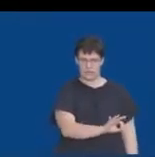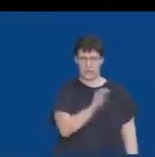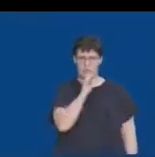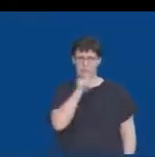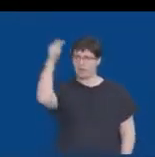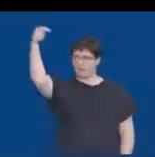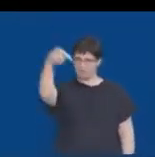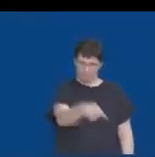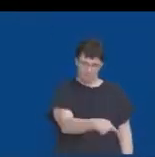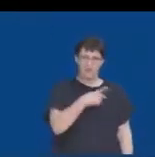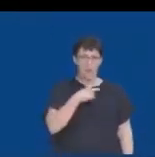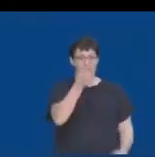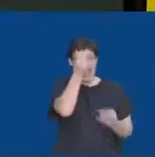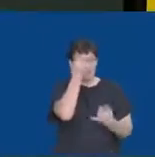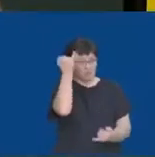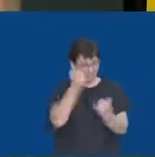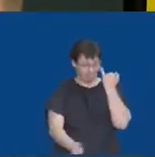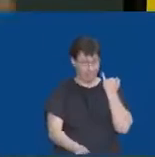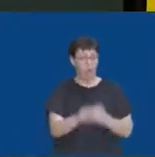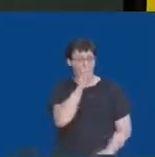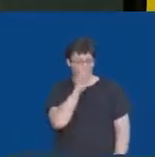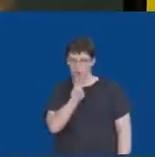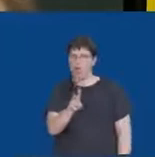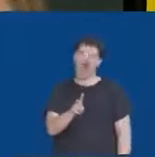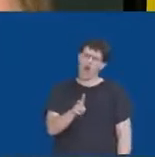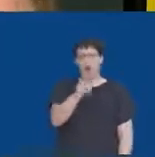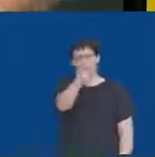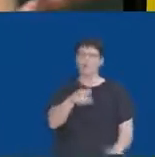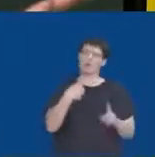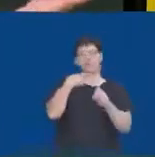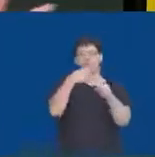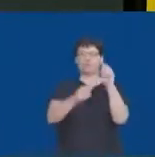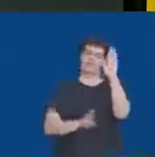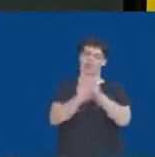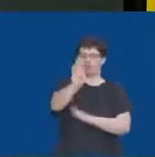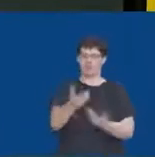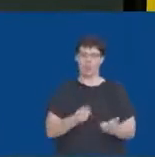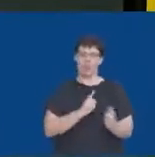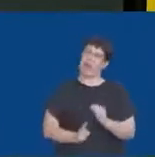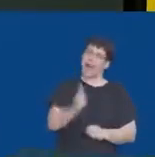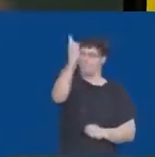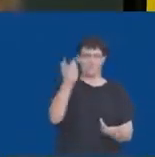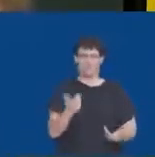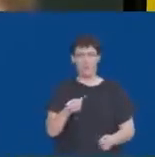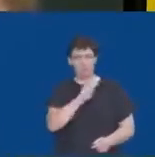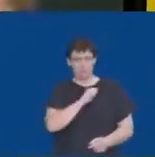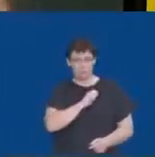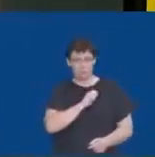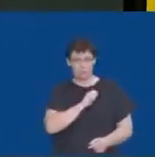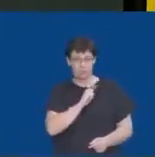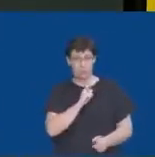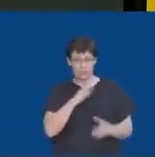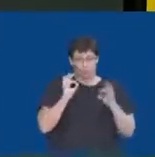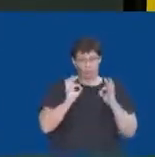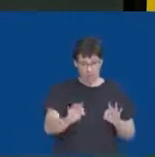how misleading this information can be? Because the people look at it and they go, oh, that's a positive increase, we're going up. But in actual fact, if you had to do